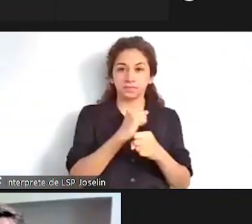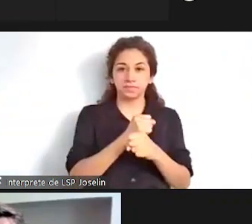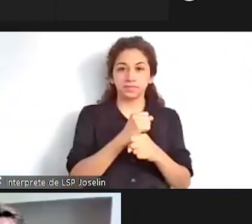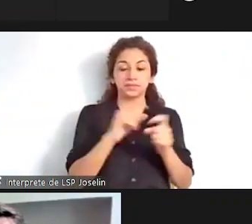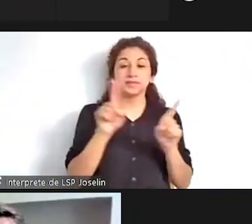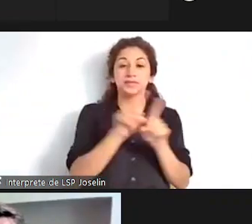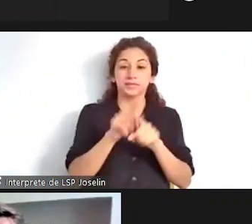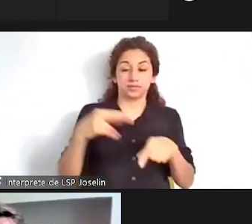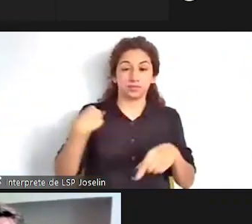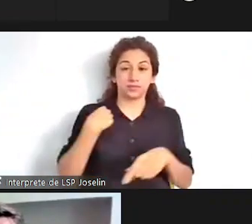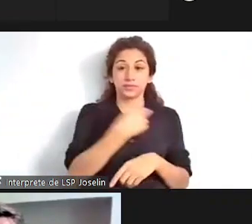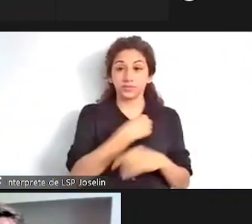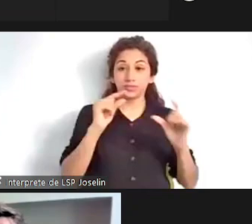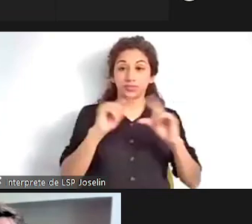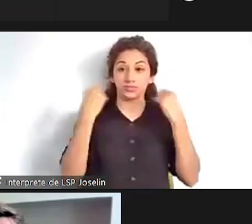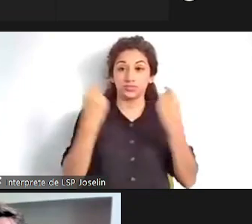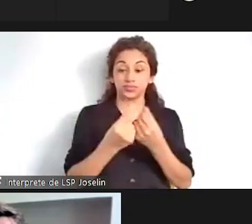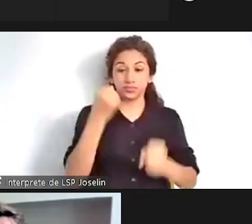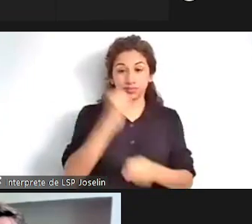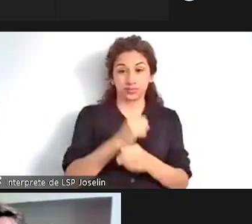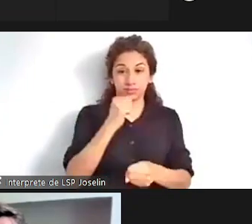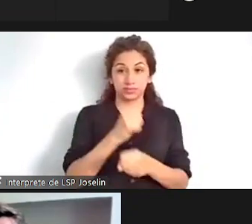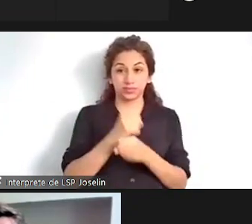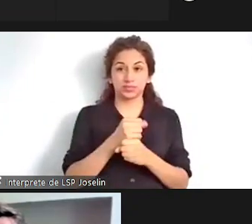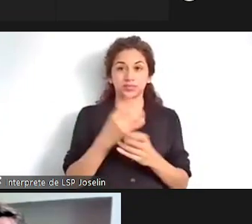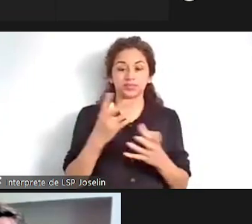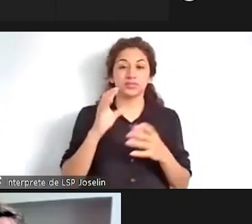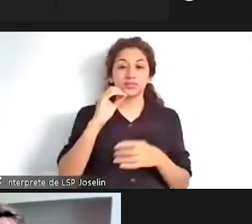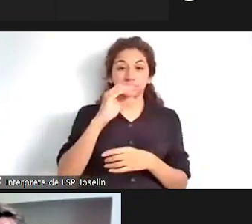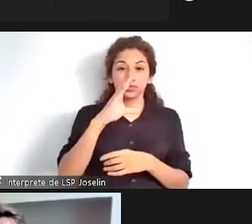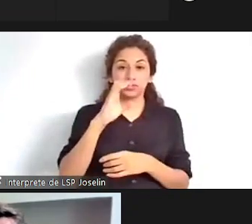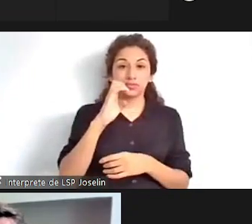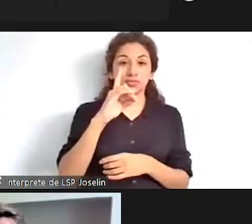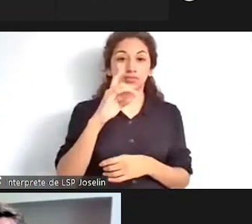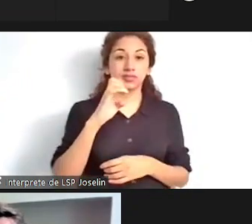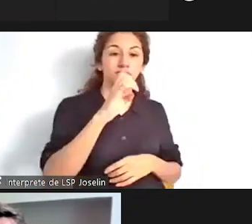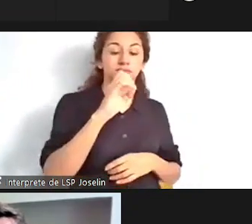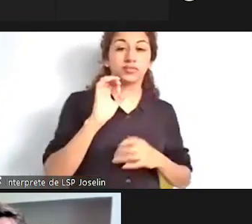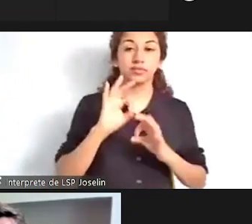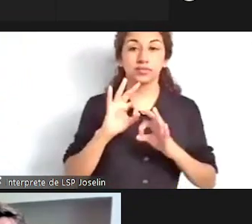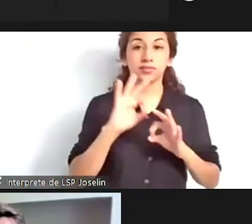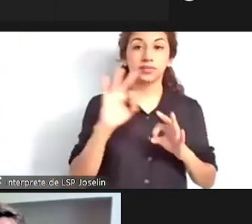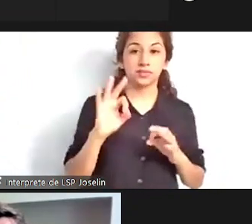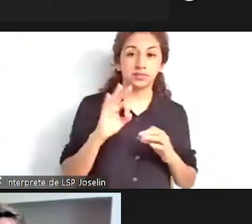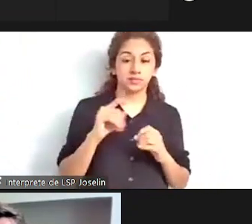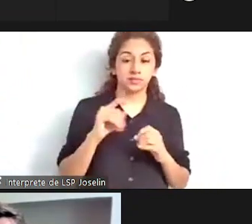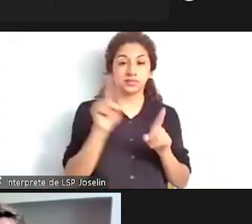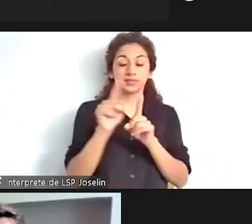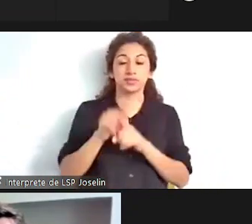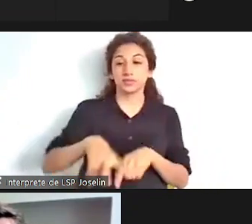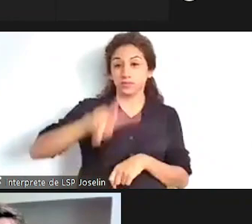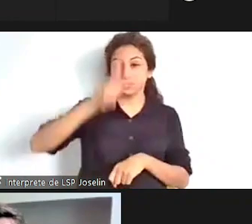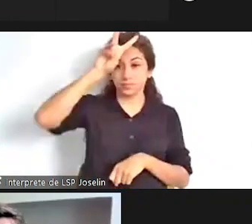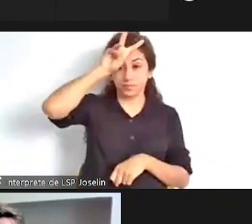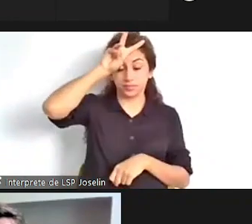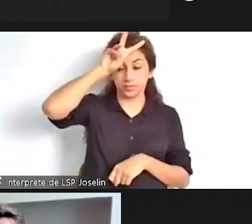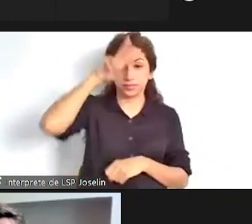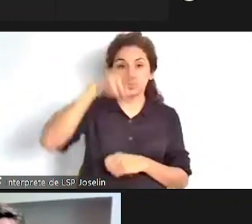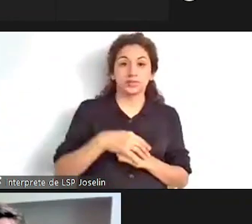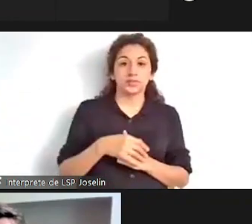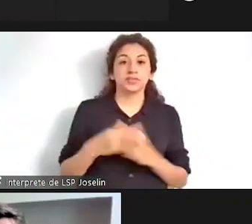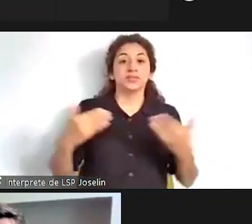the guidelines and then our work group on oecd for uh these uh business uh